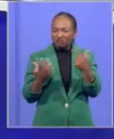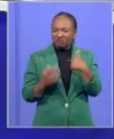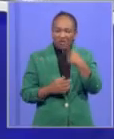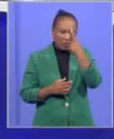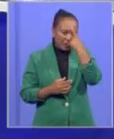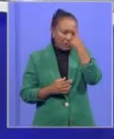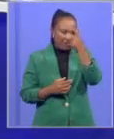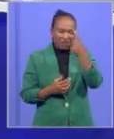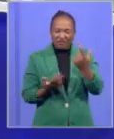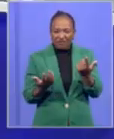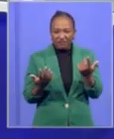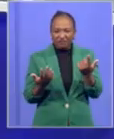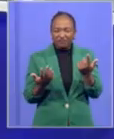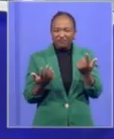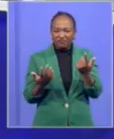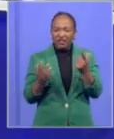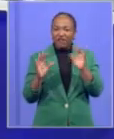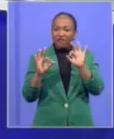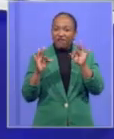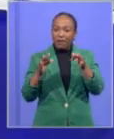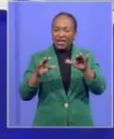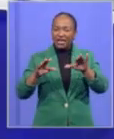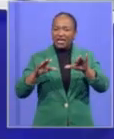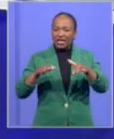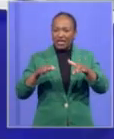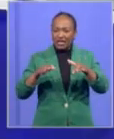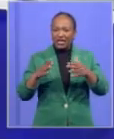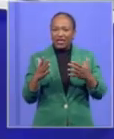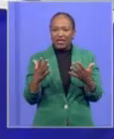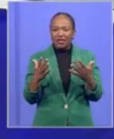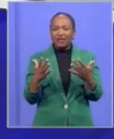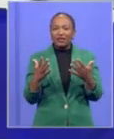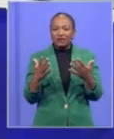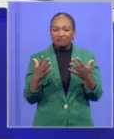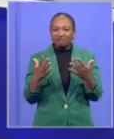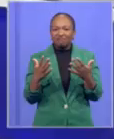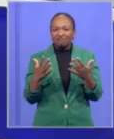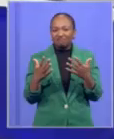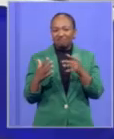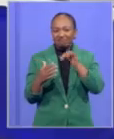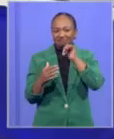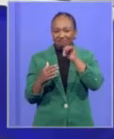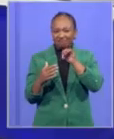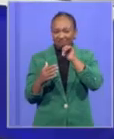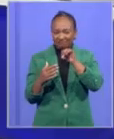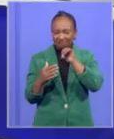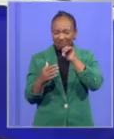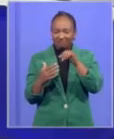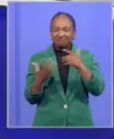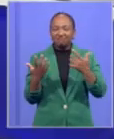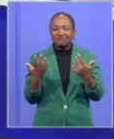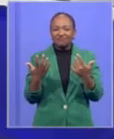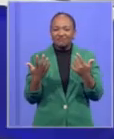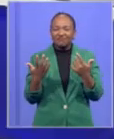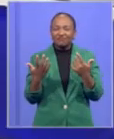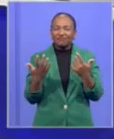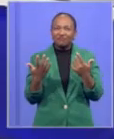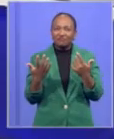mo kgang ya lelapa yalo. Yaanong re bone re tshwanna gore re tse